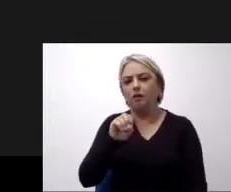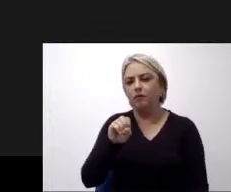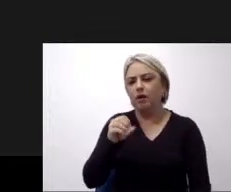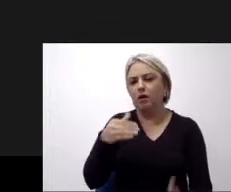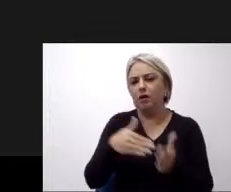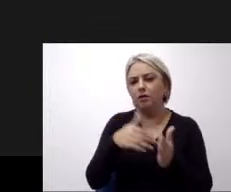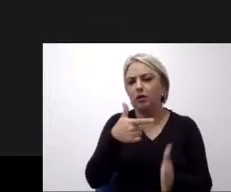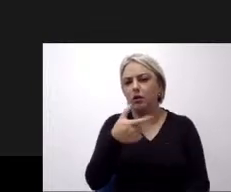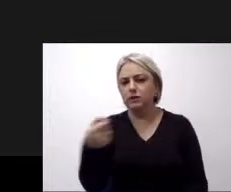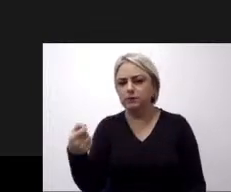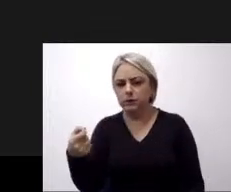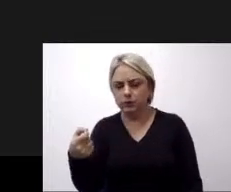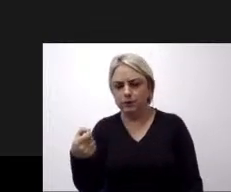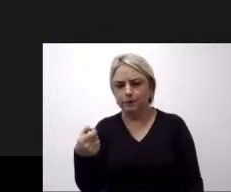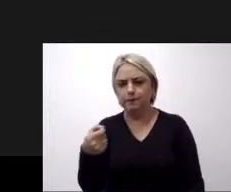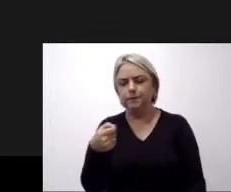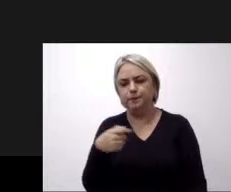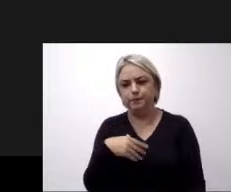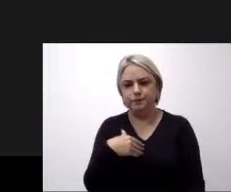centuries.